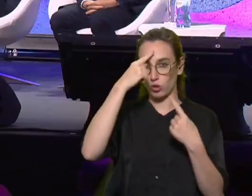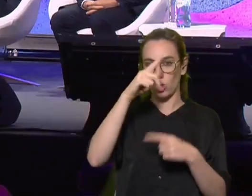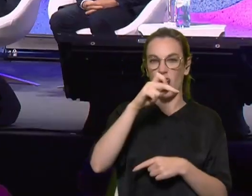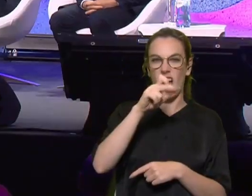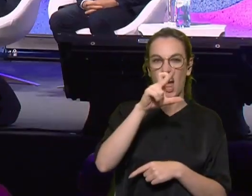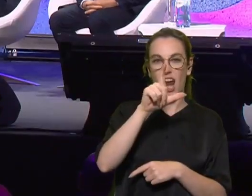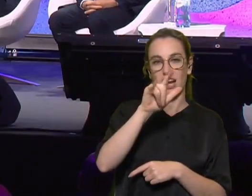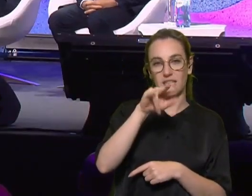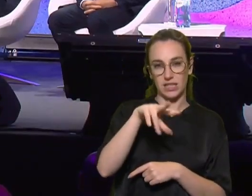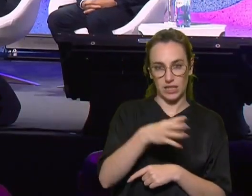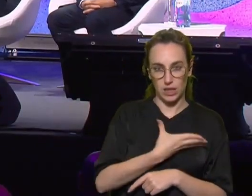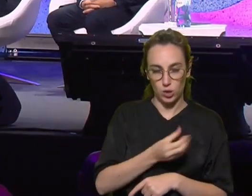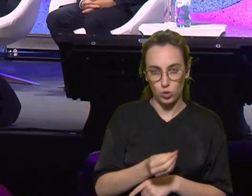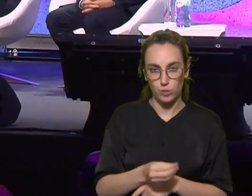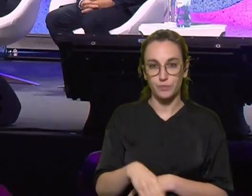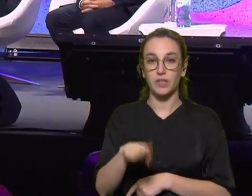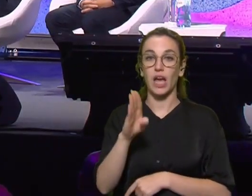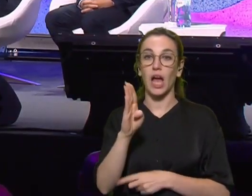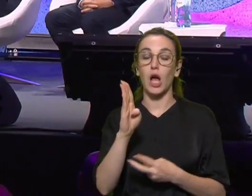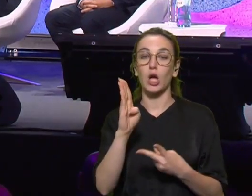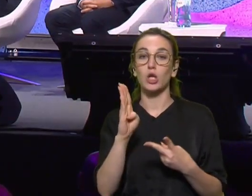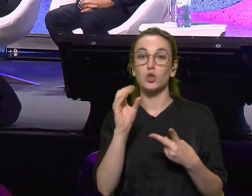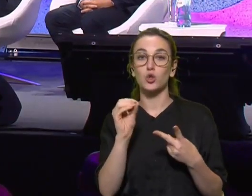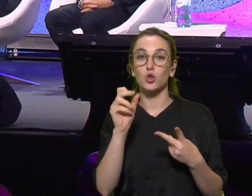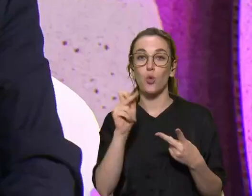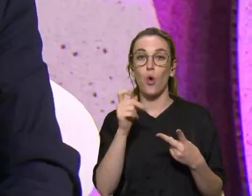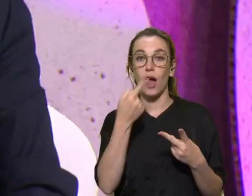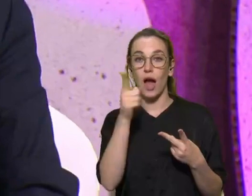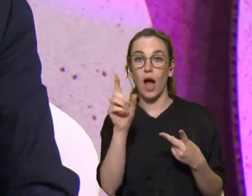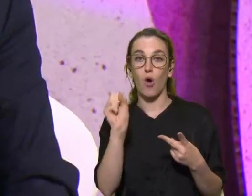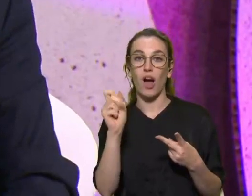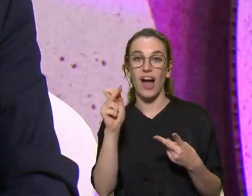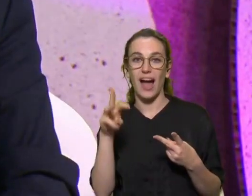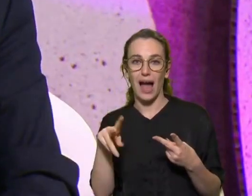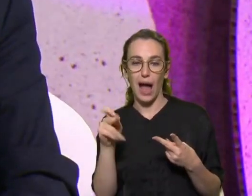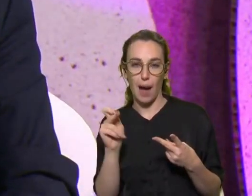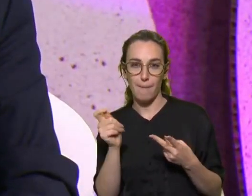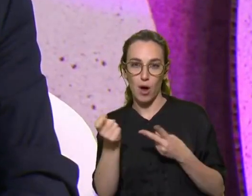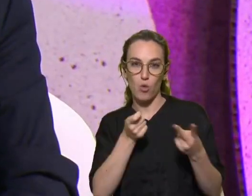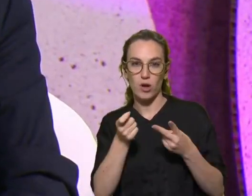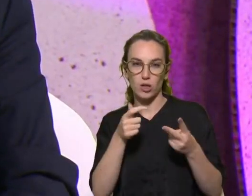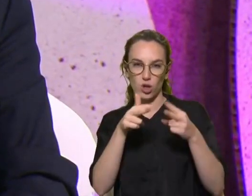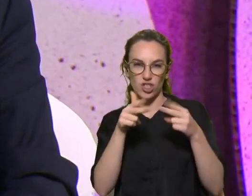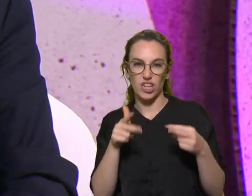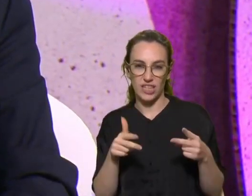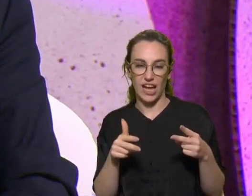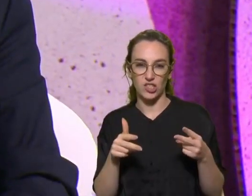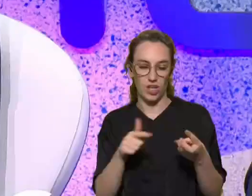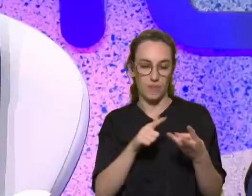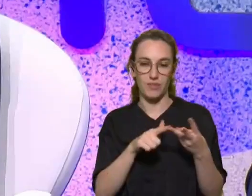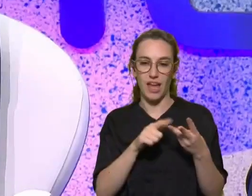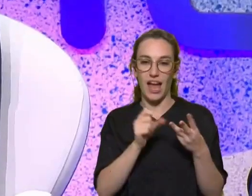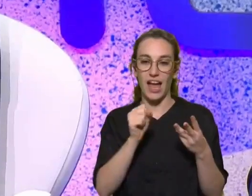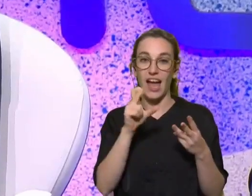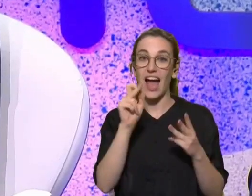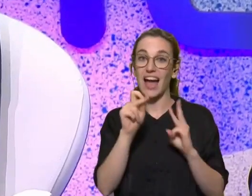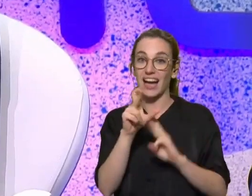members of this panel. So in addition to Arlindo Oliveira, we have João Gama.